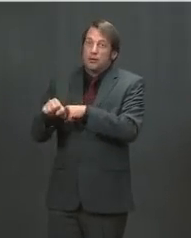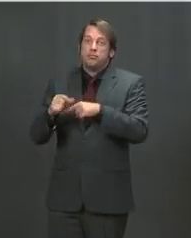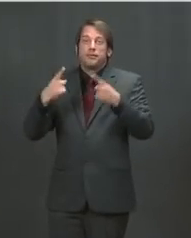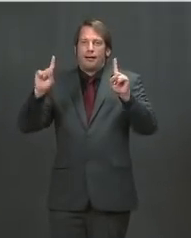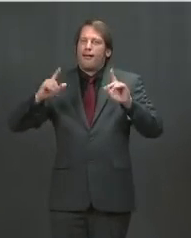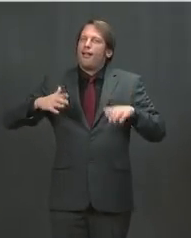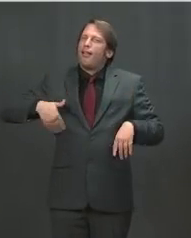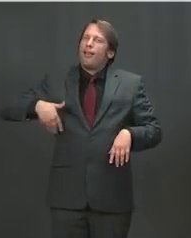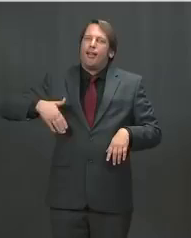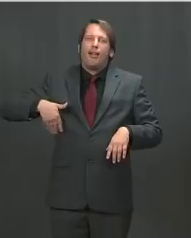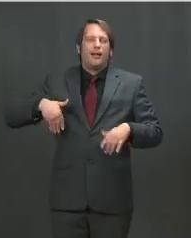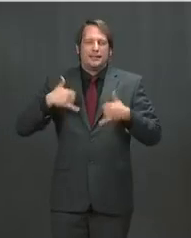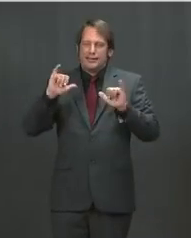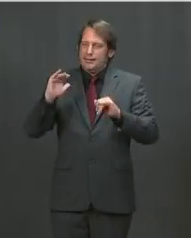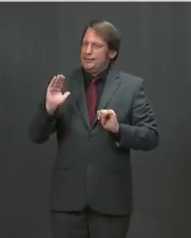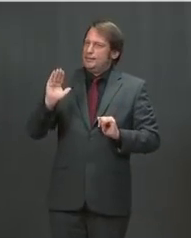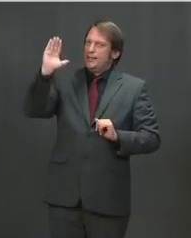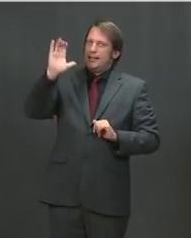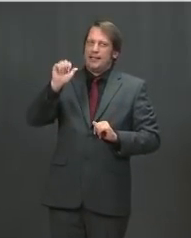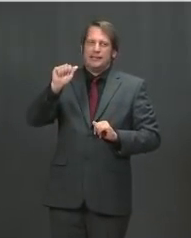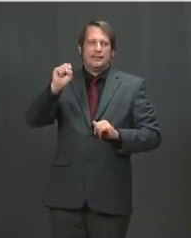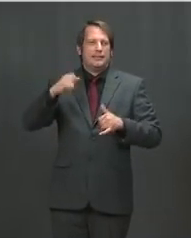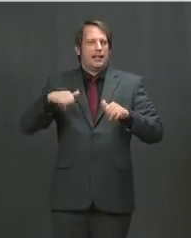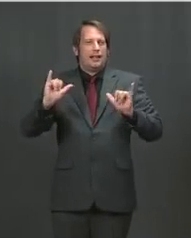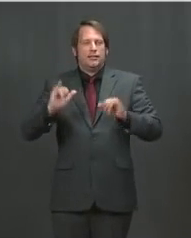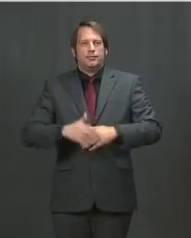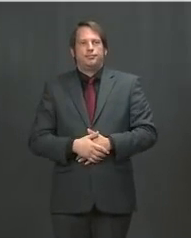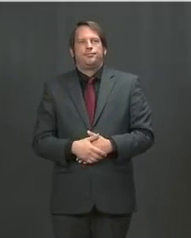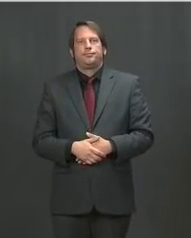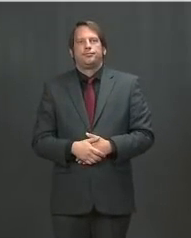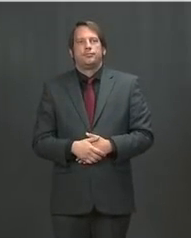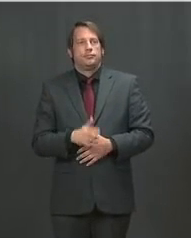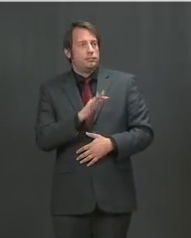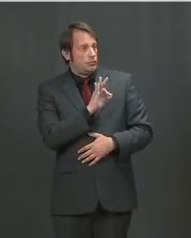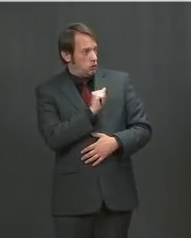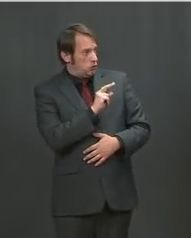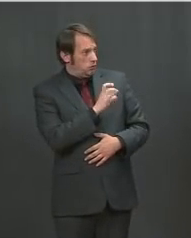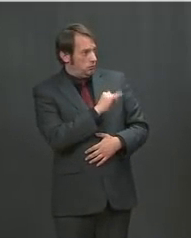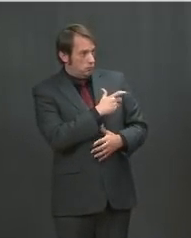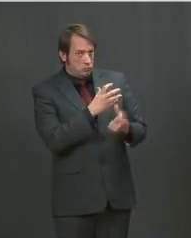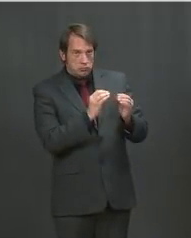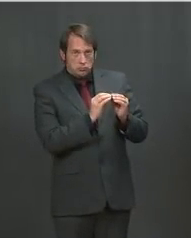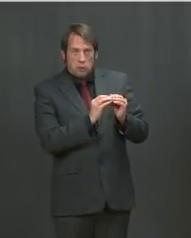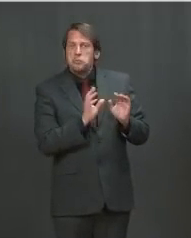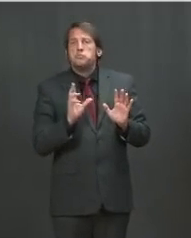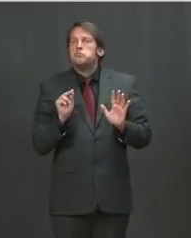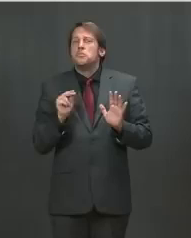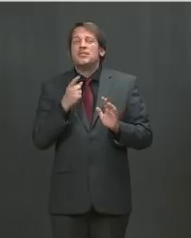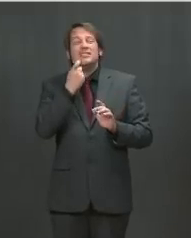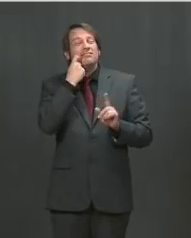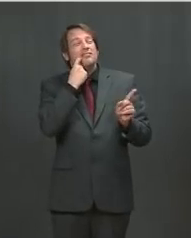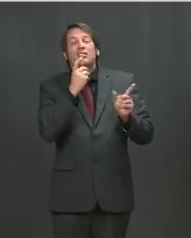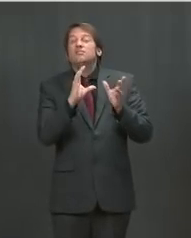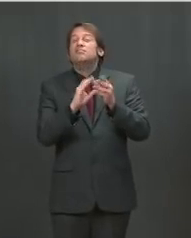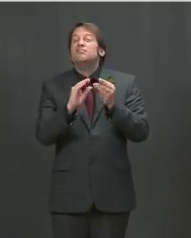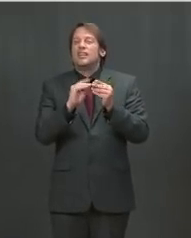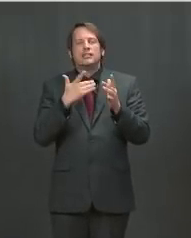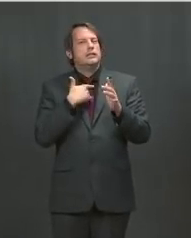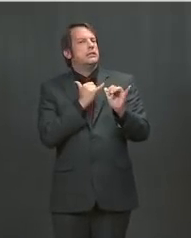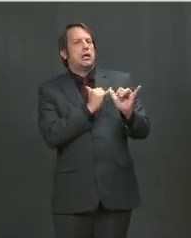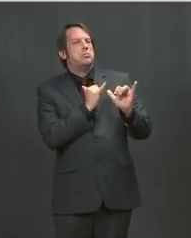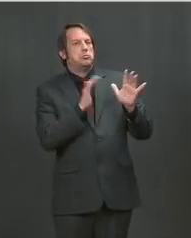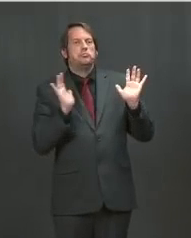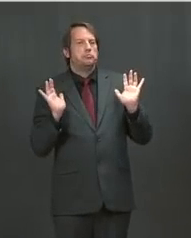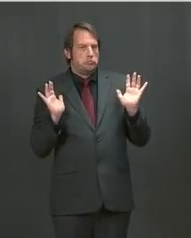And Dr. Fauci, anything you'd add to that? No, very well said. It's going to be the question of the case counts. What we will almost certainly